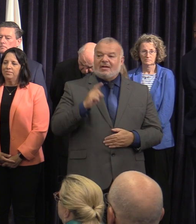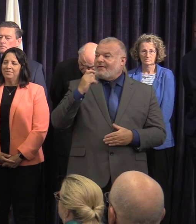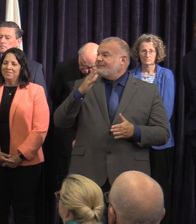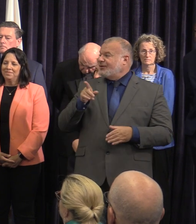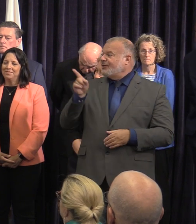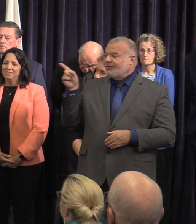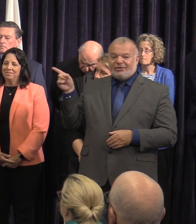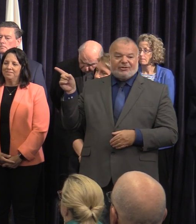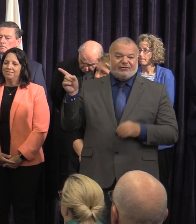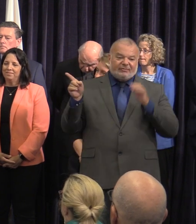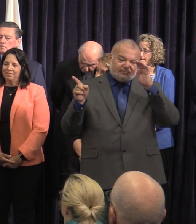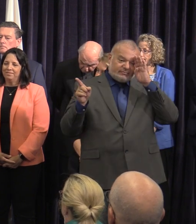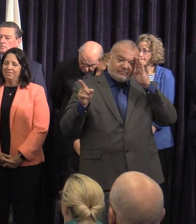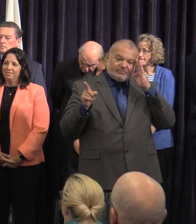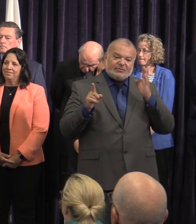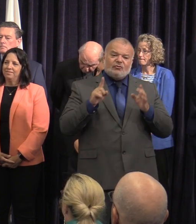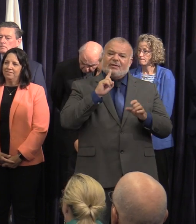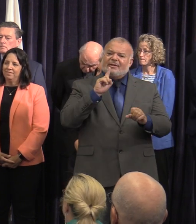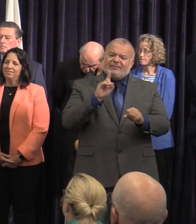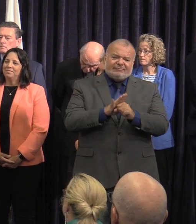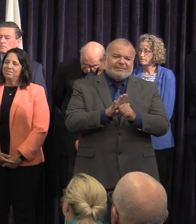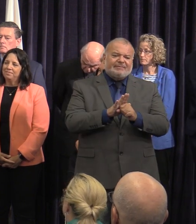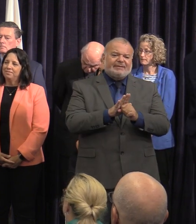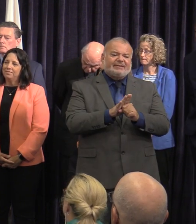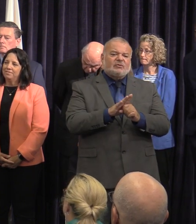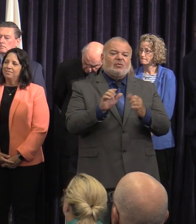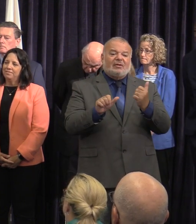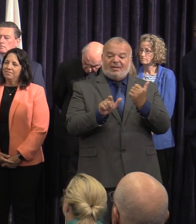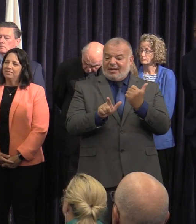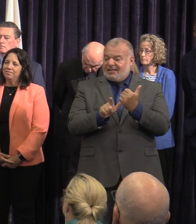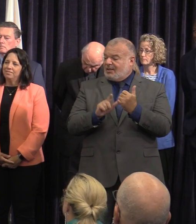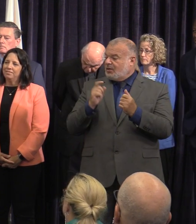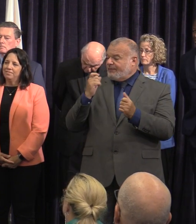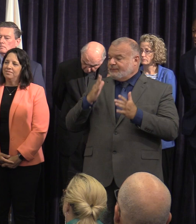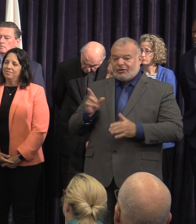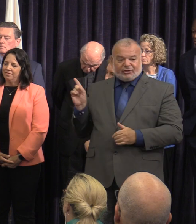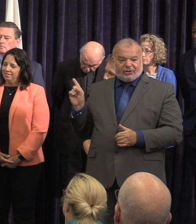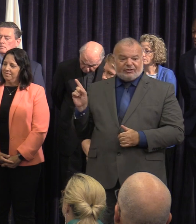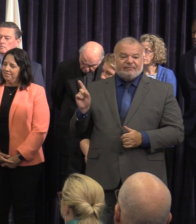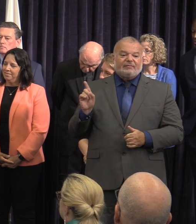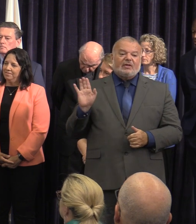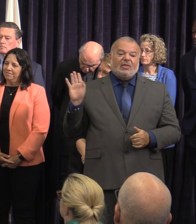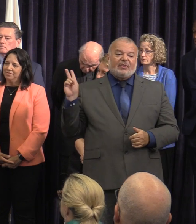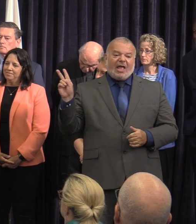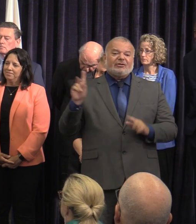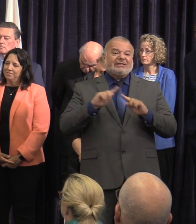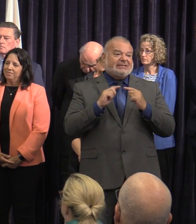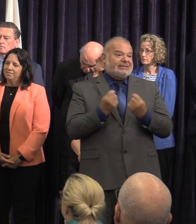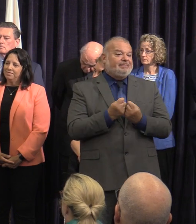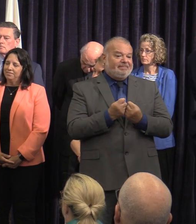Healey, Lituan Driscoll, and all her team that has been work with